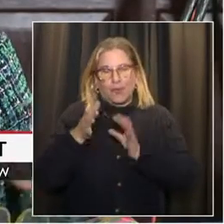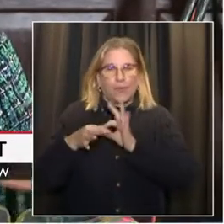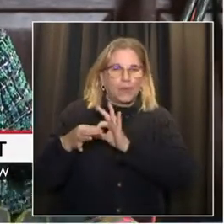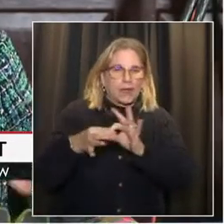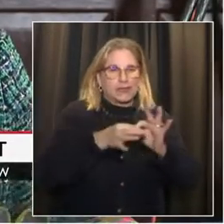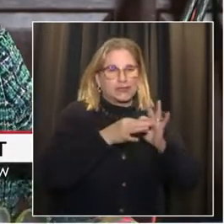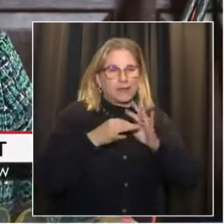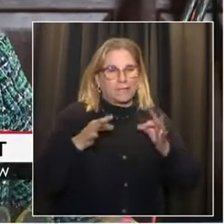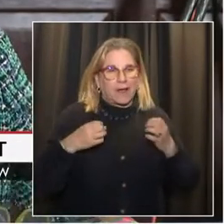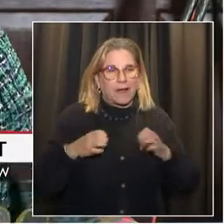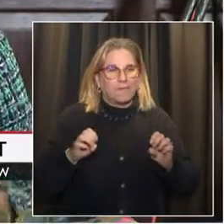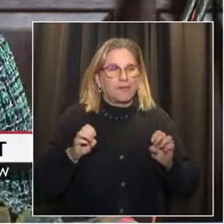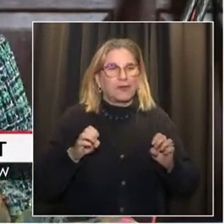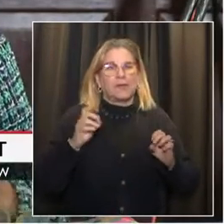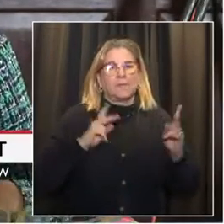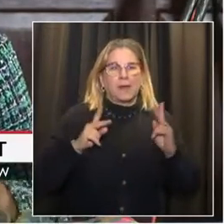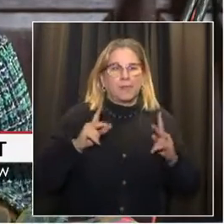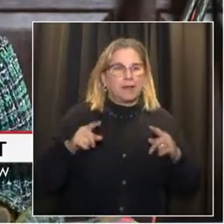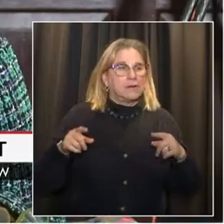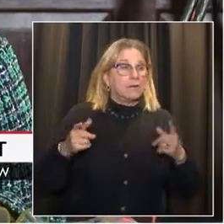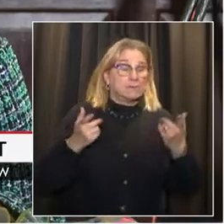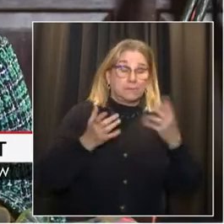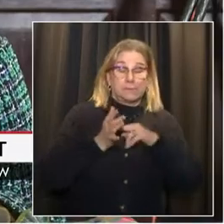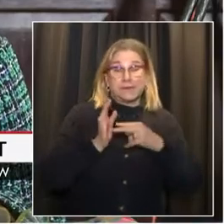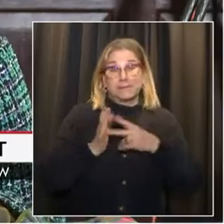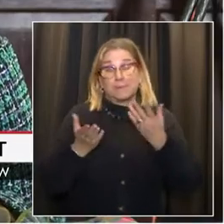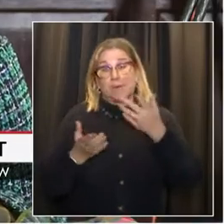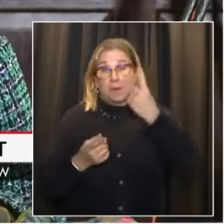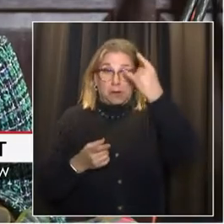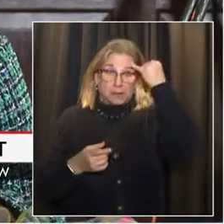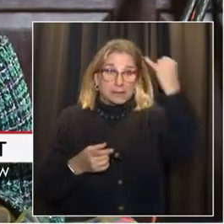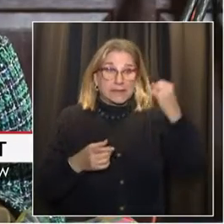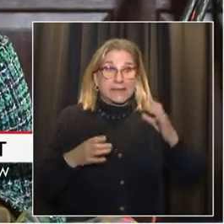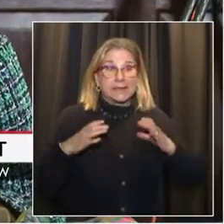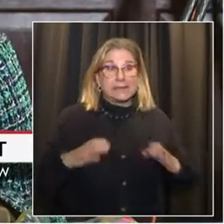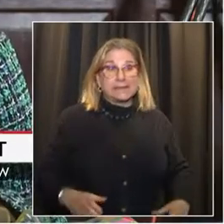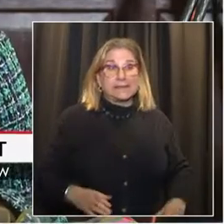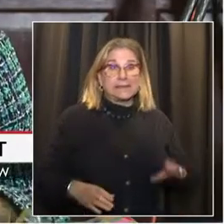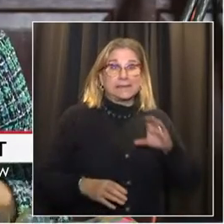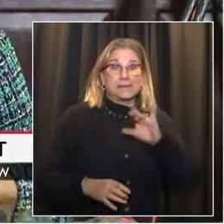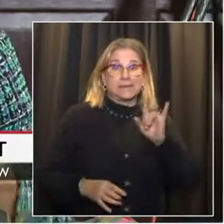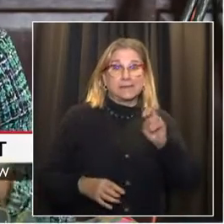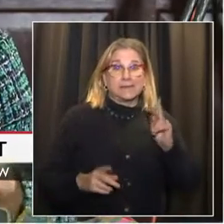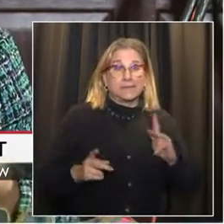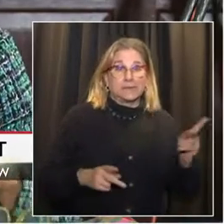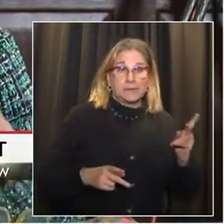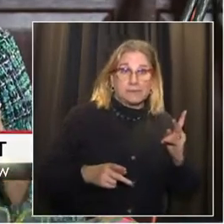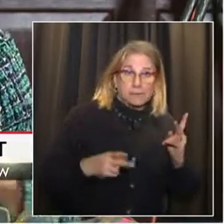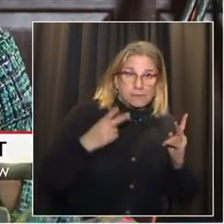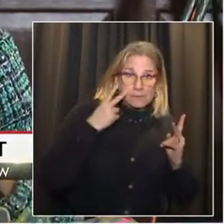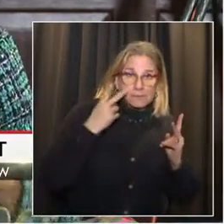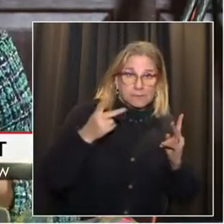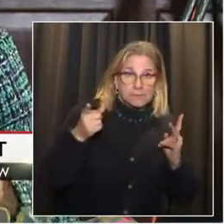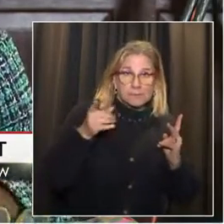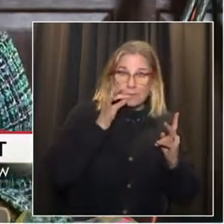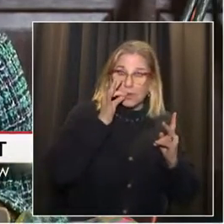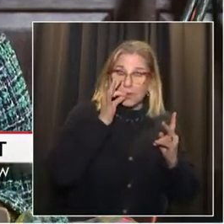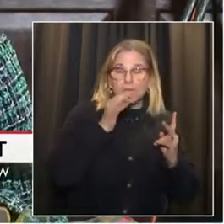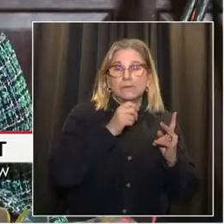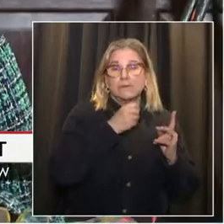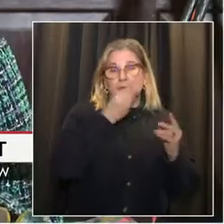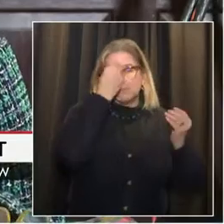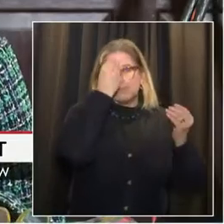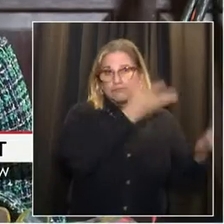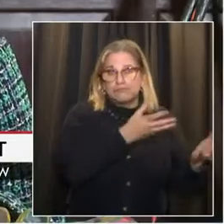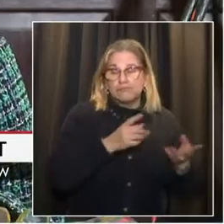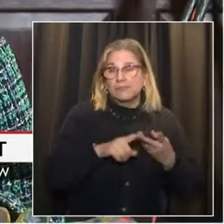use or drug dealing, it would give the police an additional tool to immediately